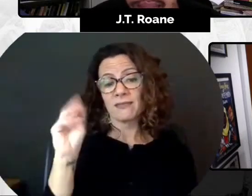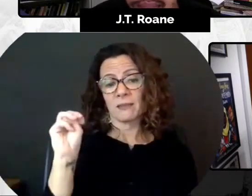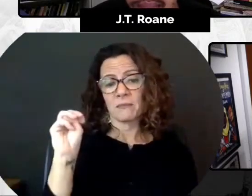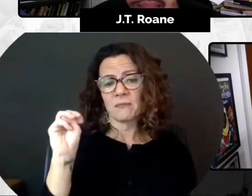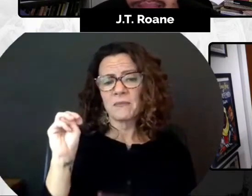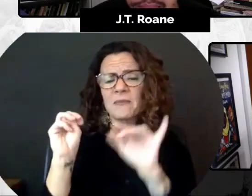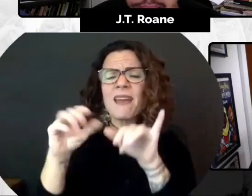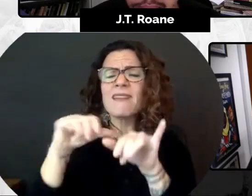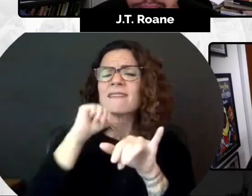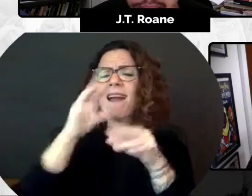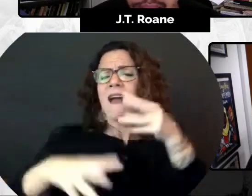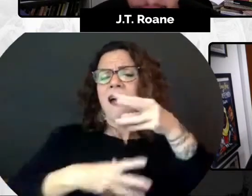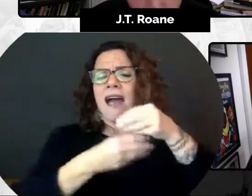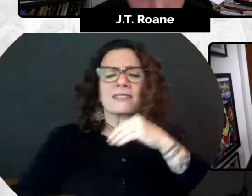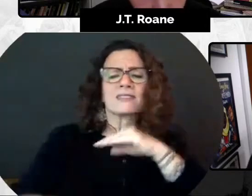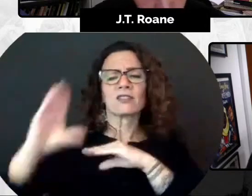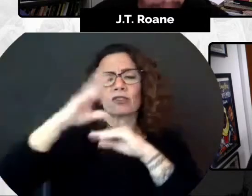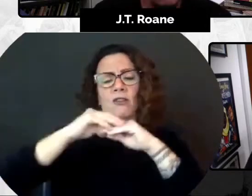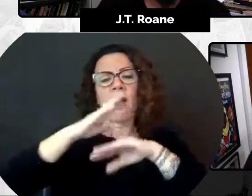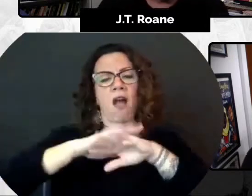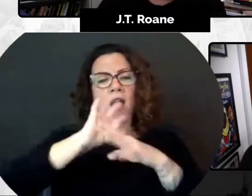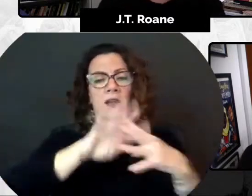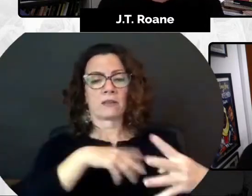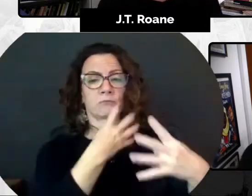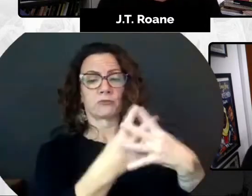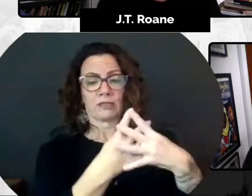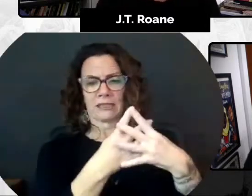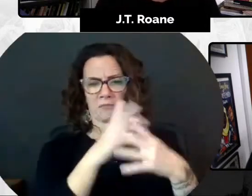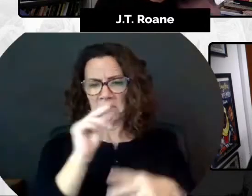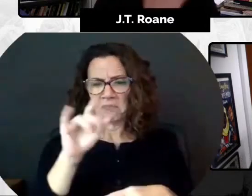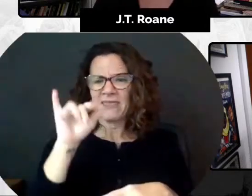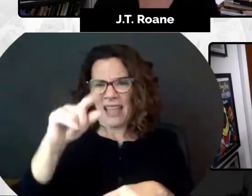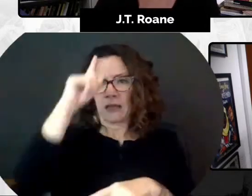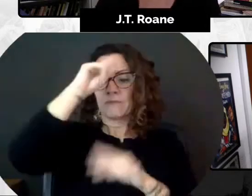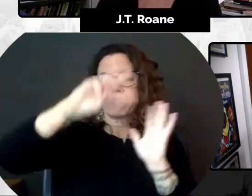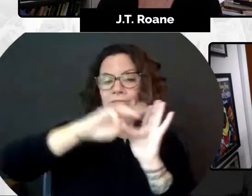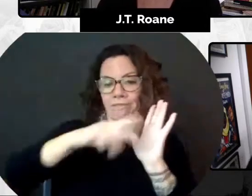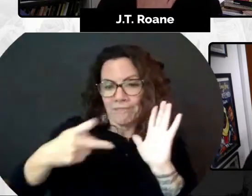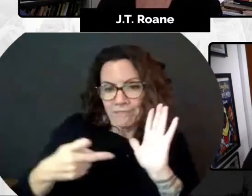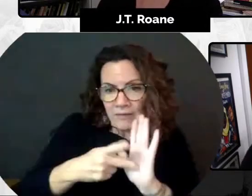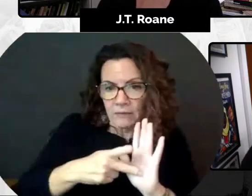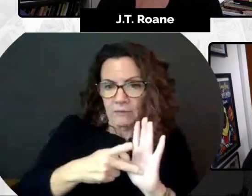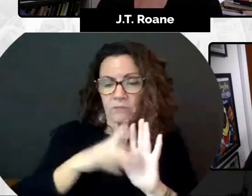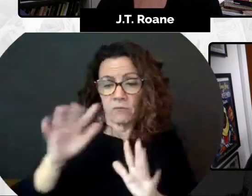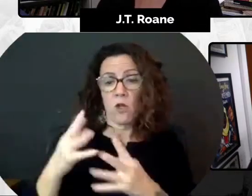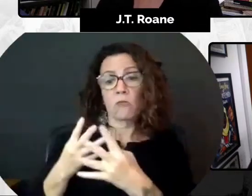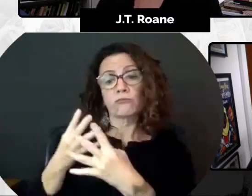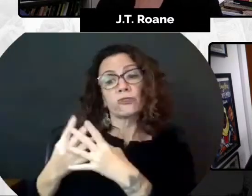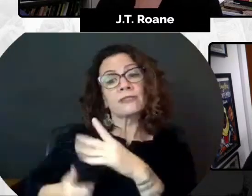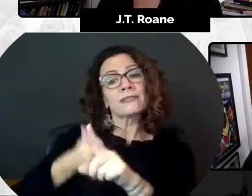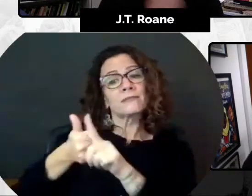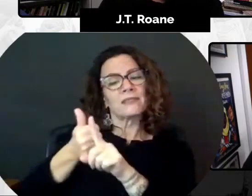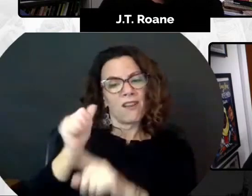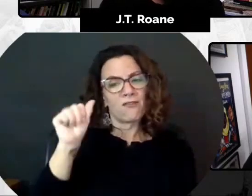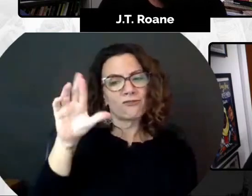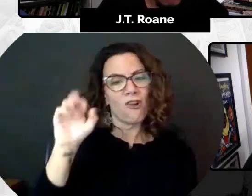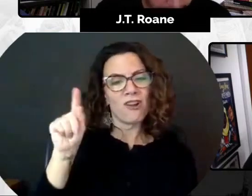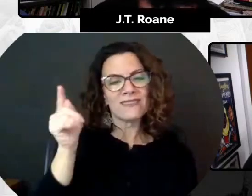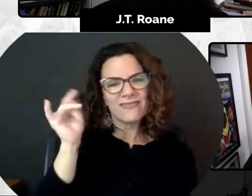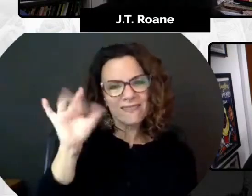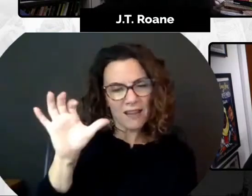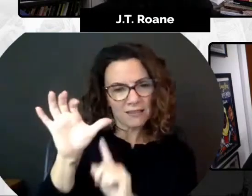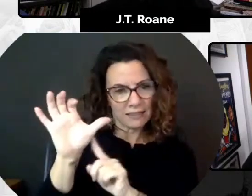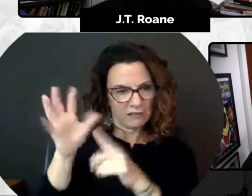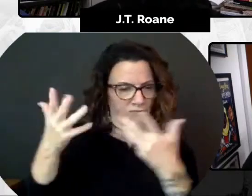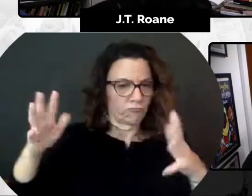right? It's by design, right? Prisons themselves are toxic, and I think that's going to be a theme that's going to carry through in the rest